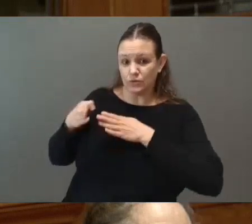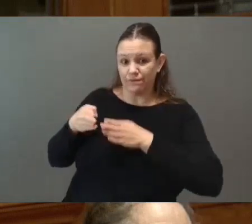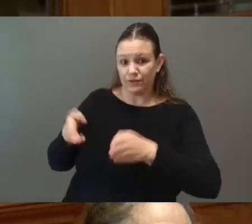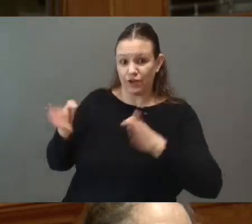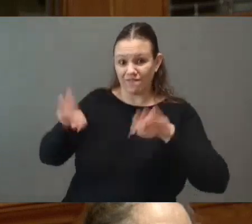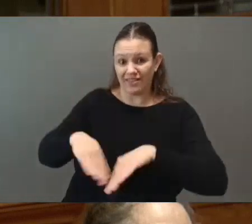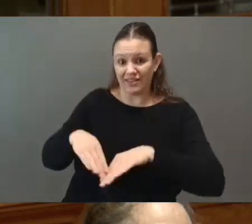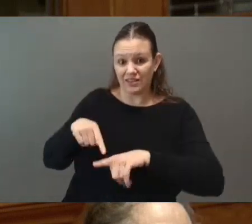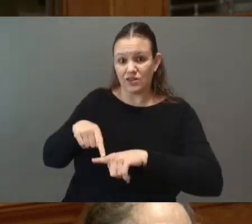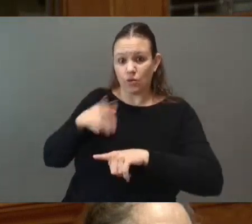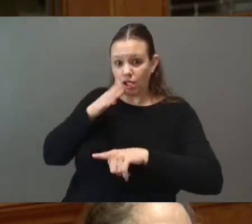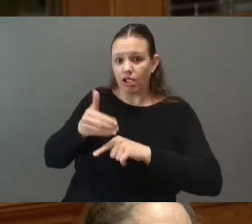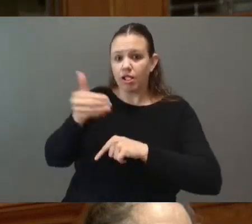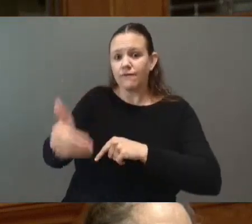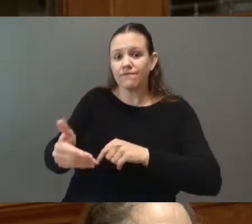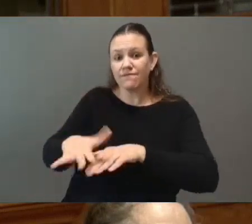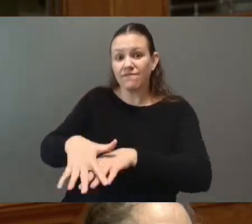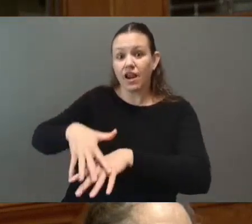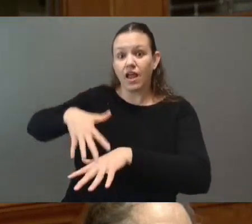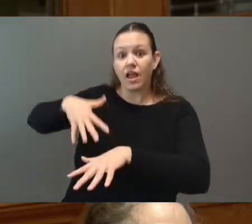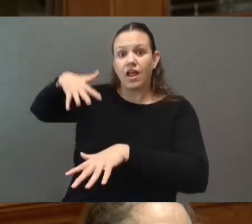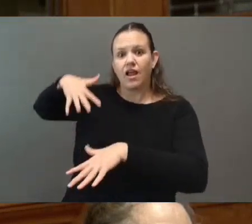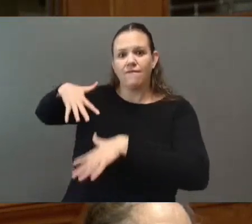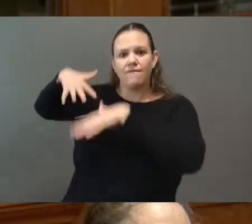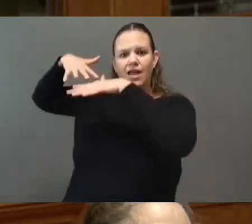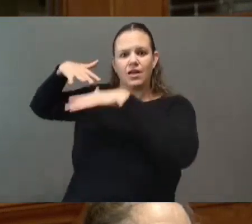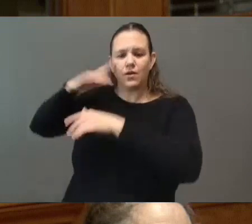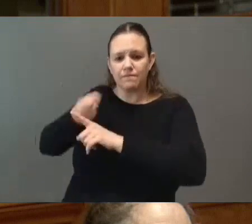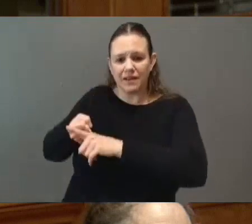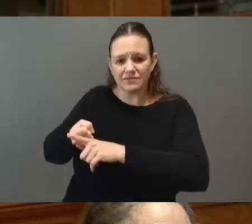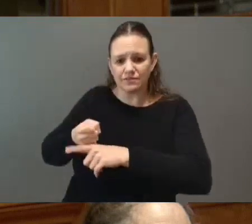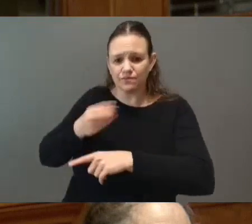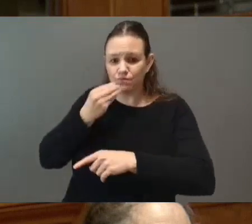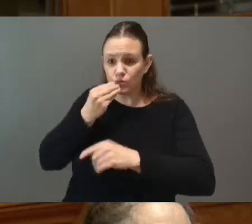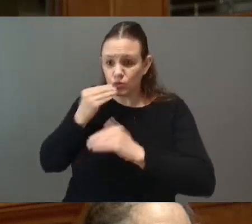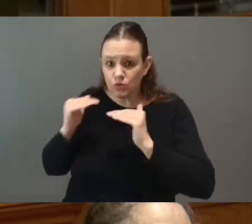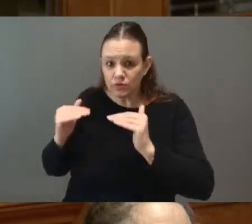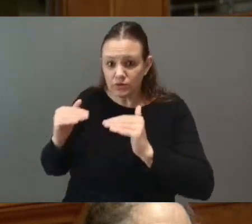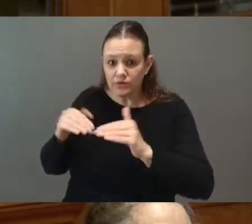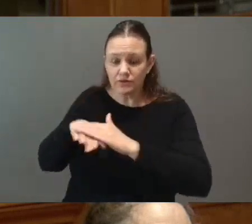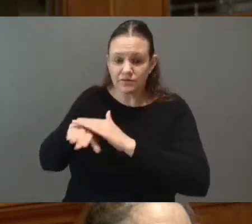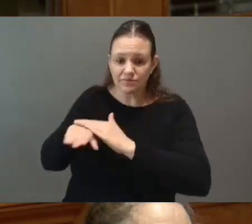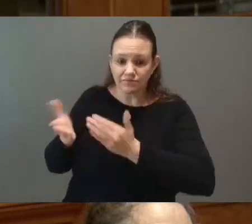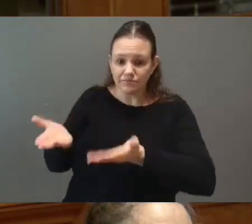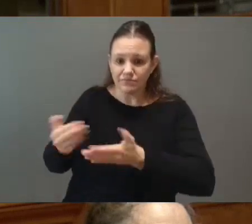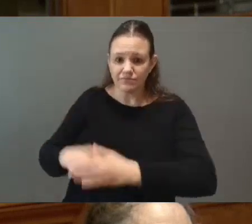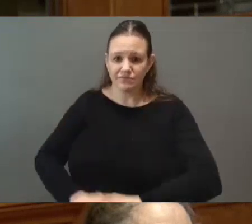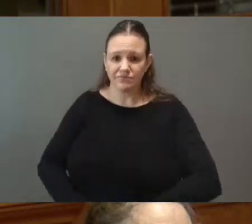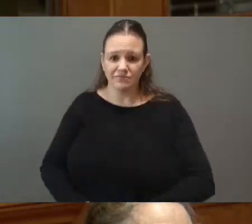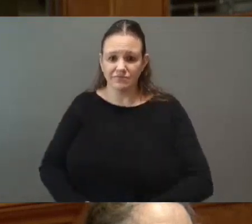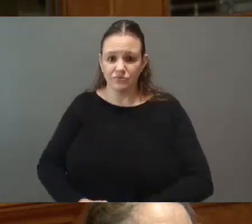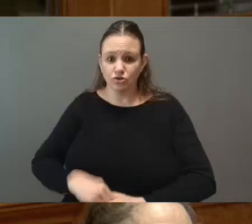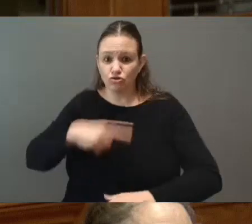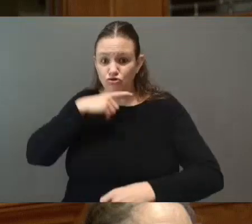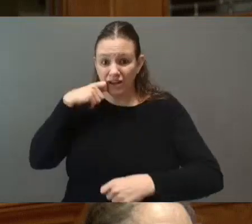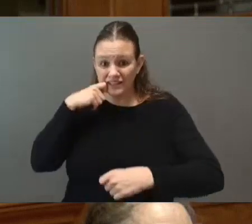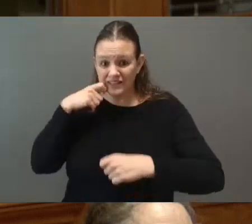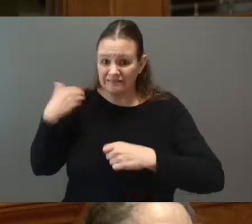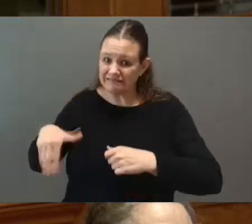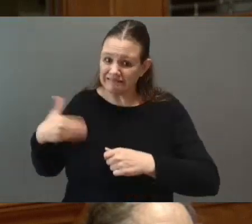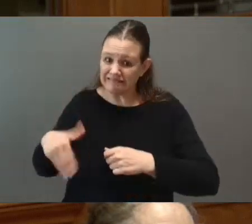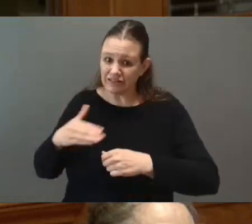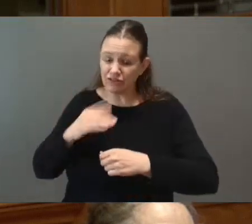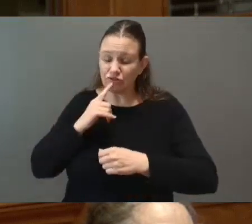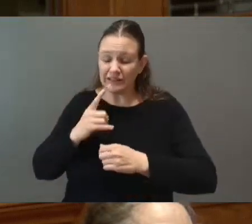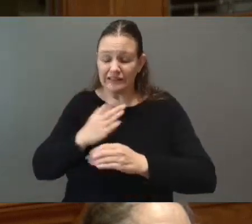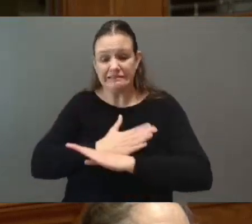security. Drought levels are extreme. Fires are threatening towns, displacing people, smoke and air pollution are harming people's health, but